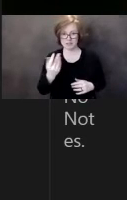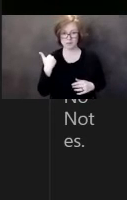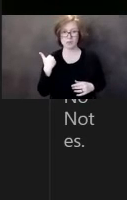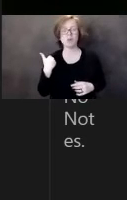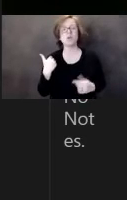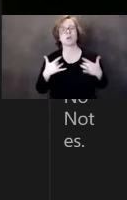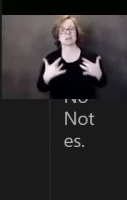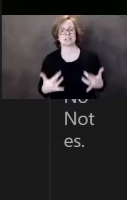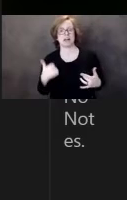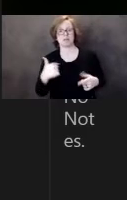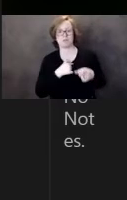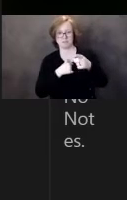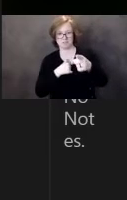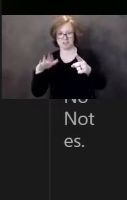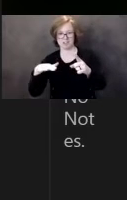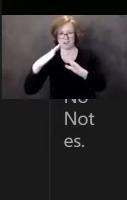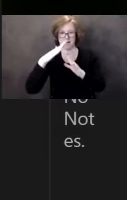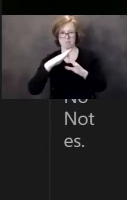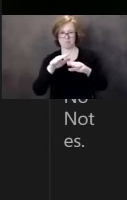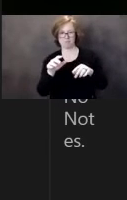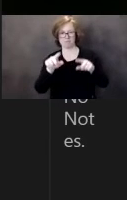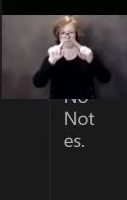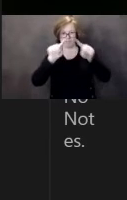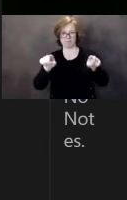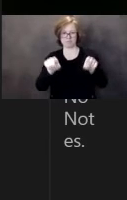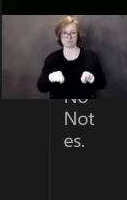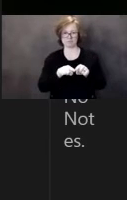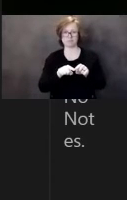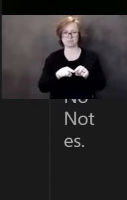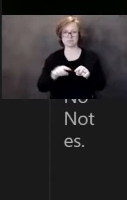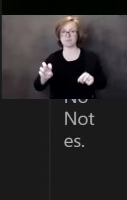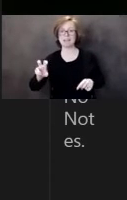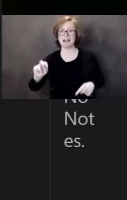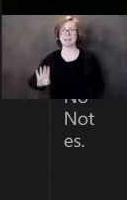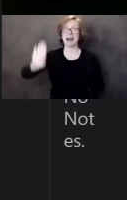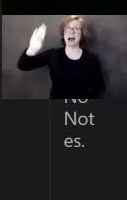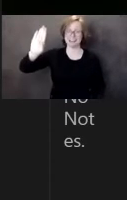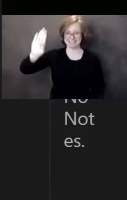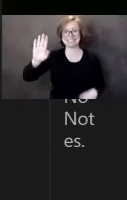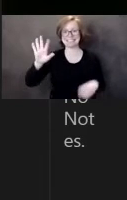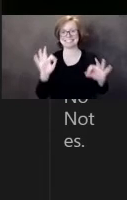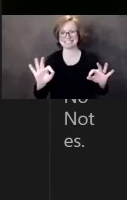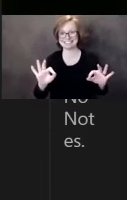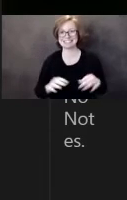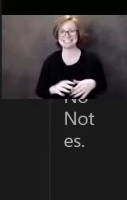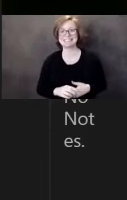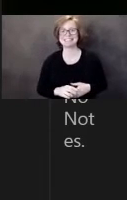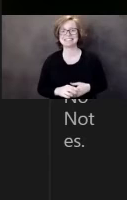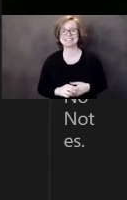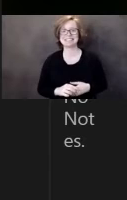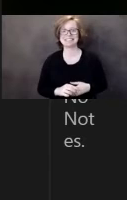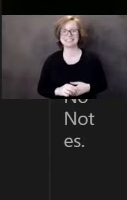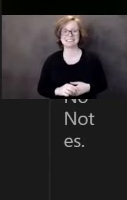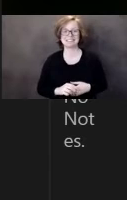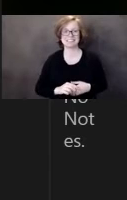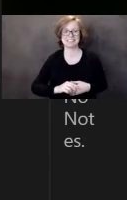lot of places in our valley. If anybody, Evan's putting his thumb up. Cool, thanks, Evan. I love the feedback. It really helps me know. So if